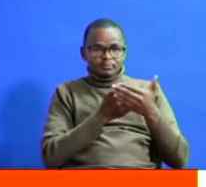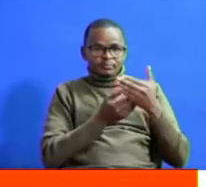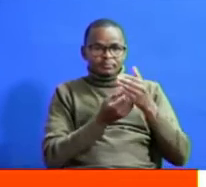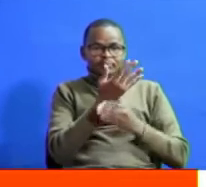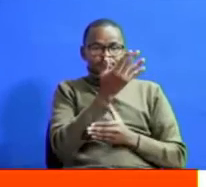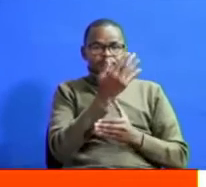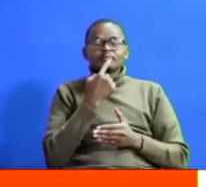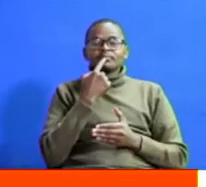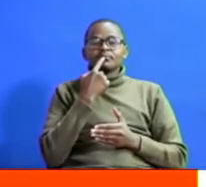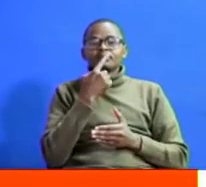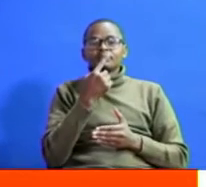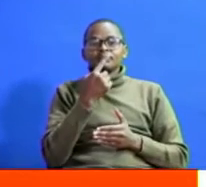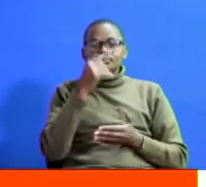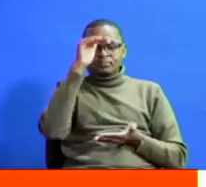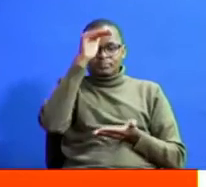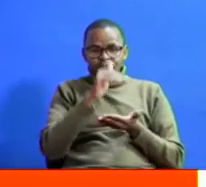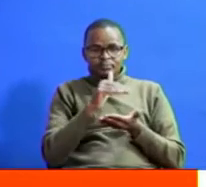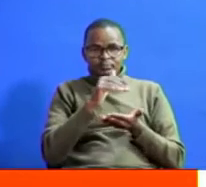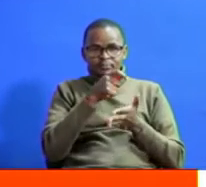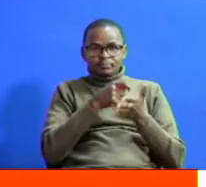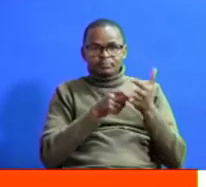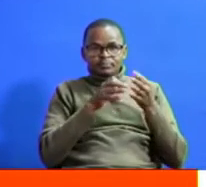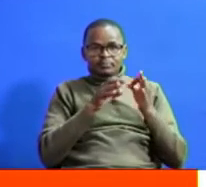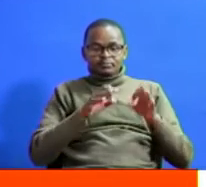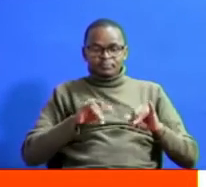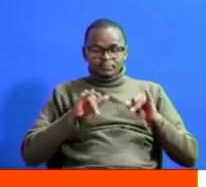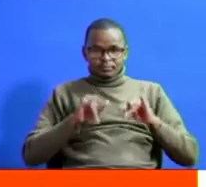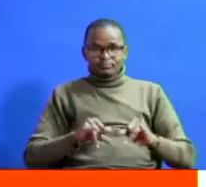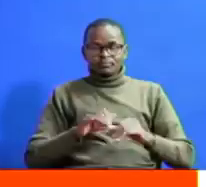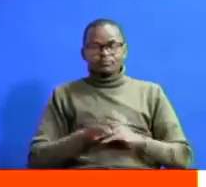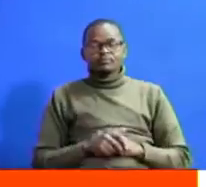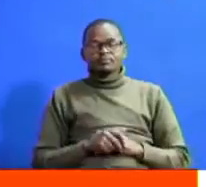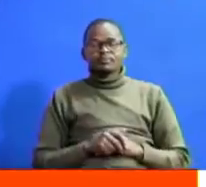also reiterated on lowering the cost of living.